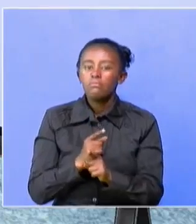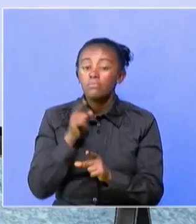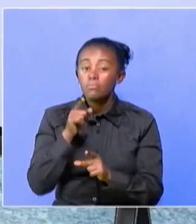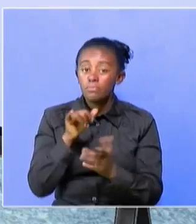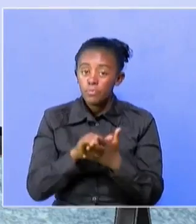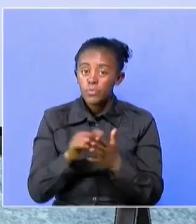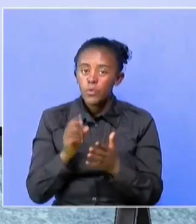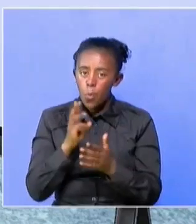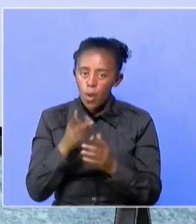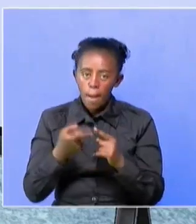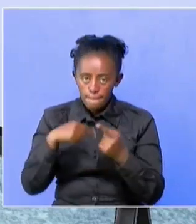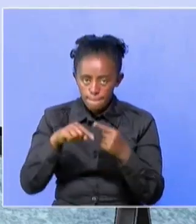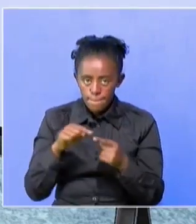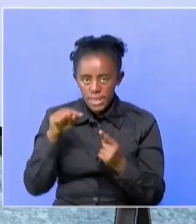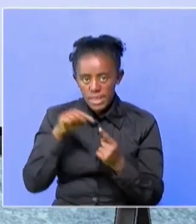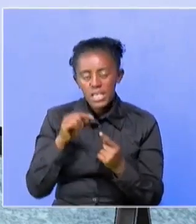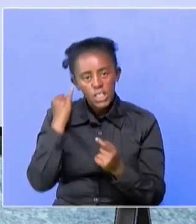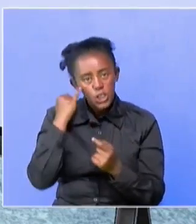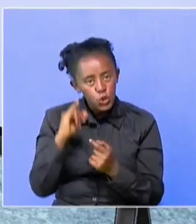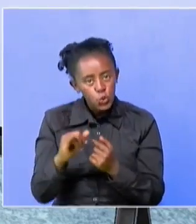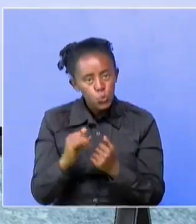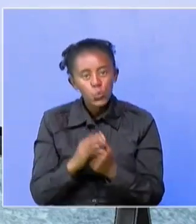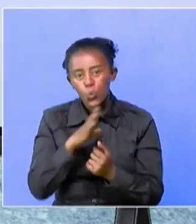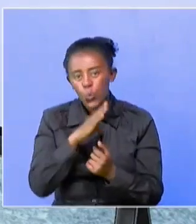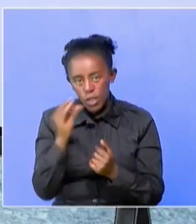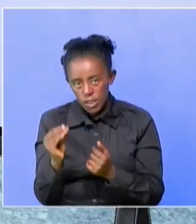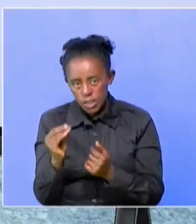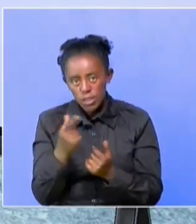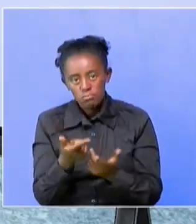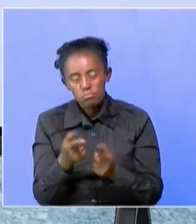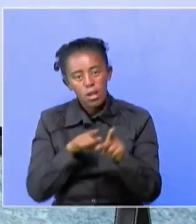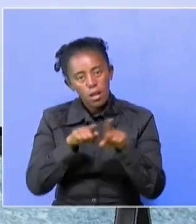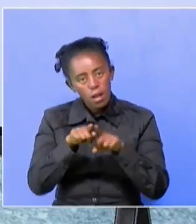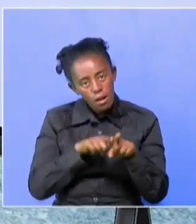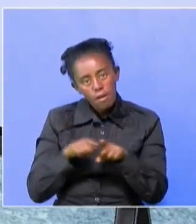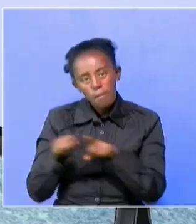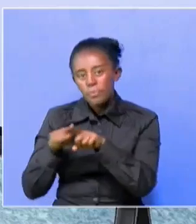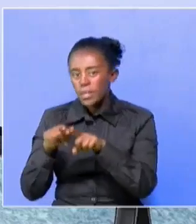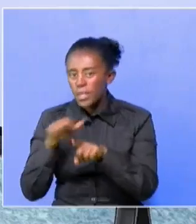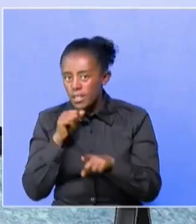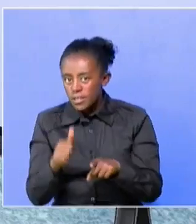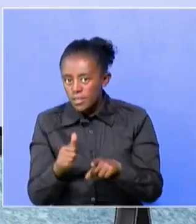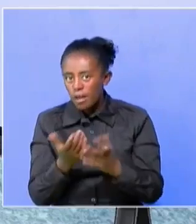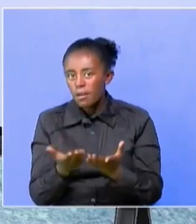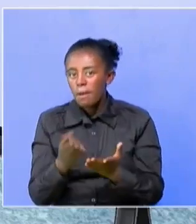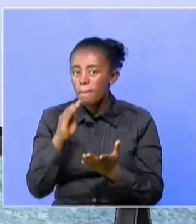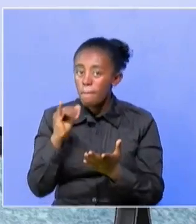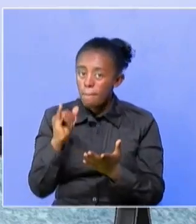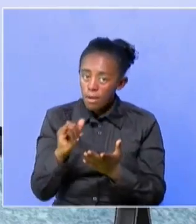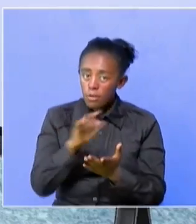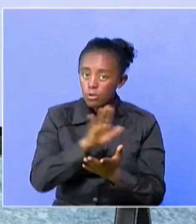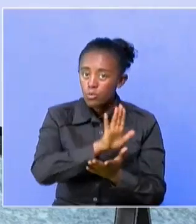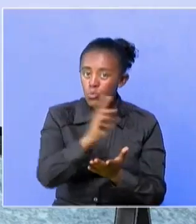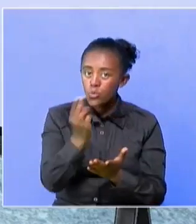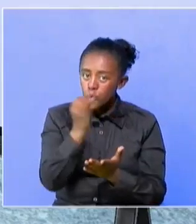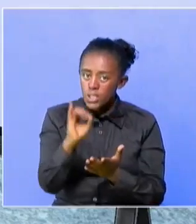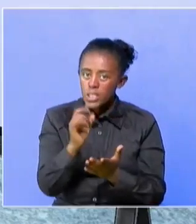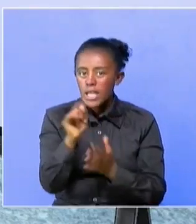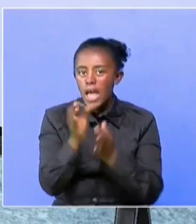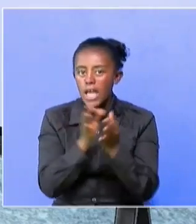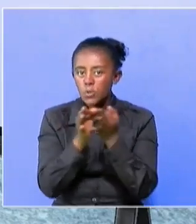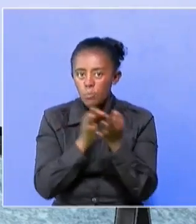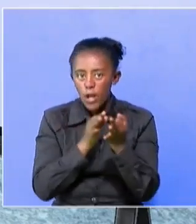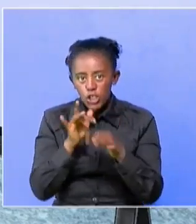will come with this issue and agree and disagree by using the